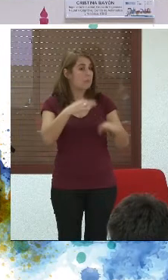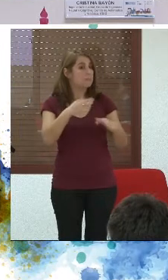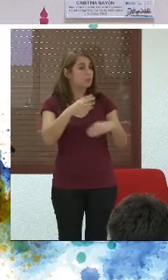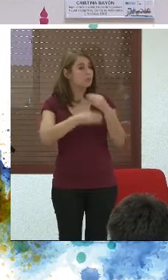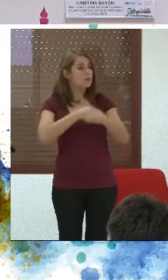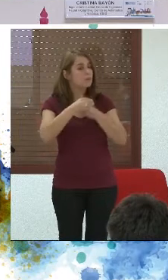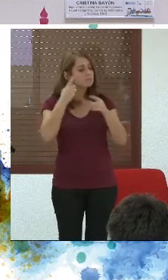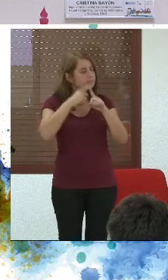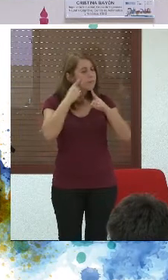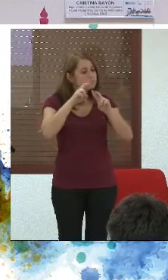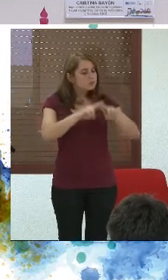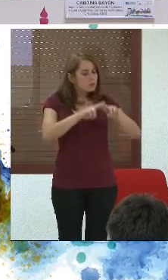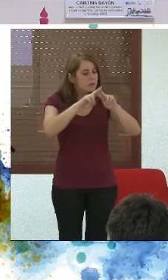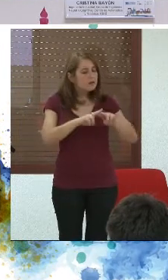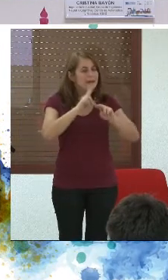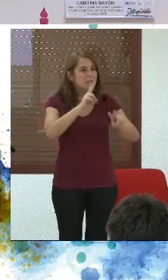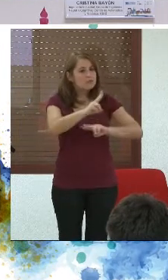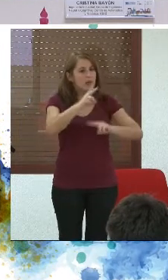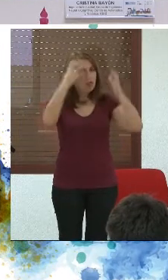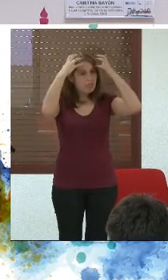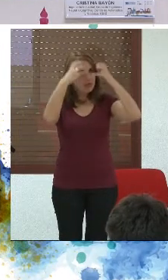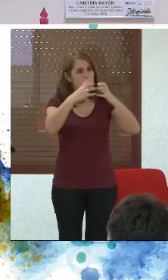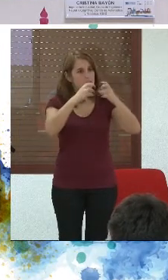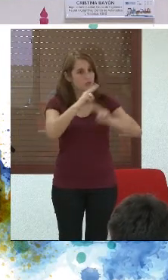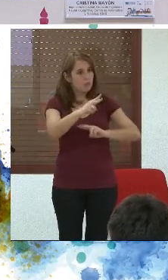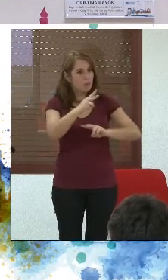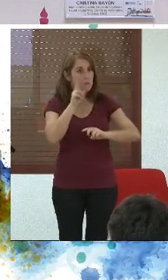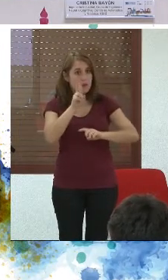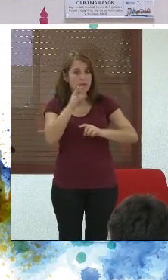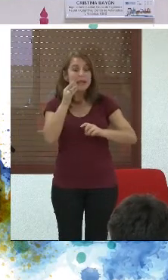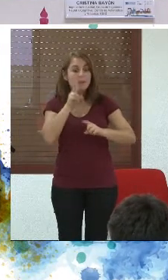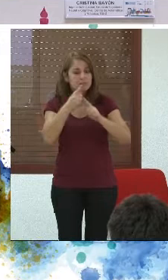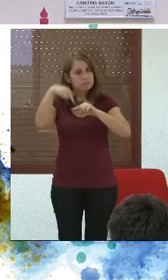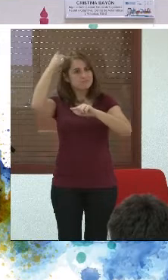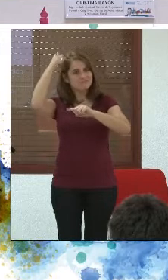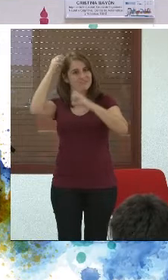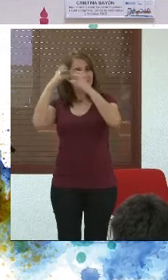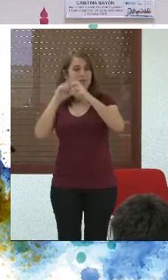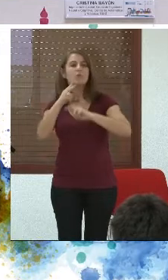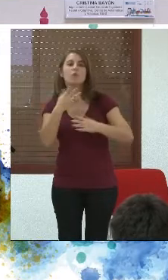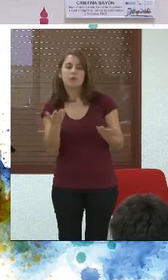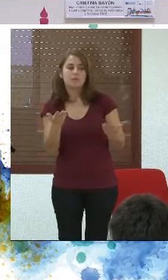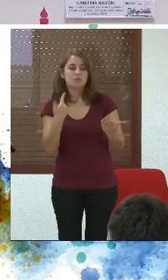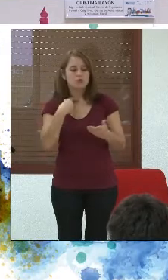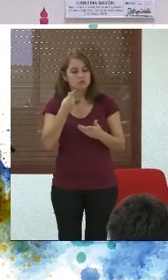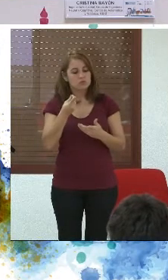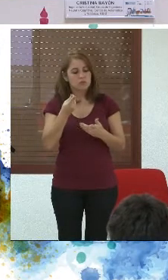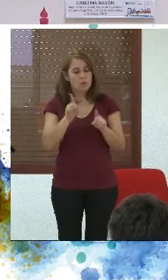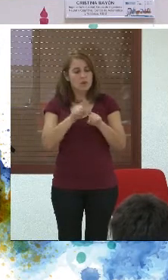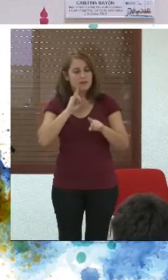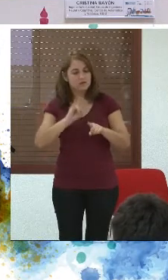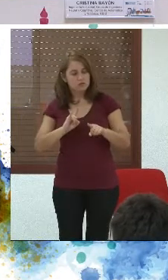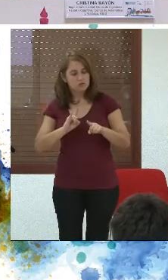we use neuroscience often to study the response of the brain to the stimulation rod. We have to place